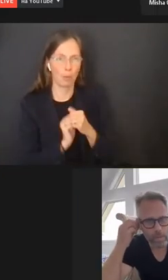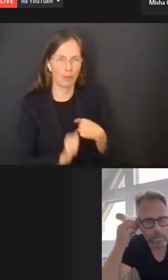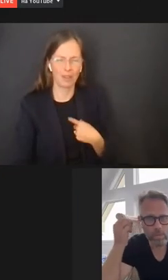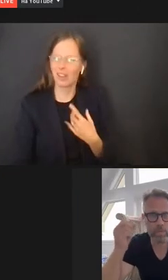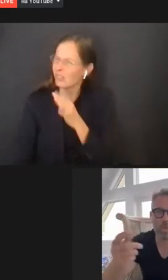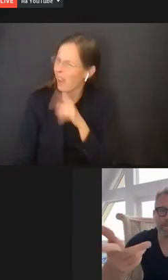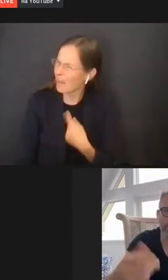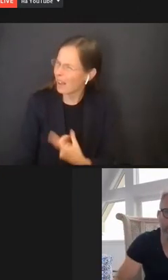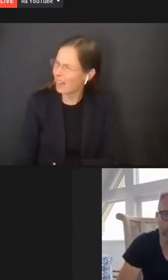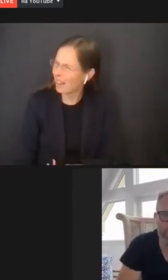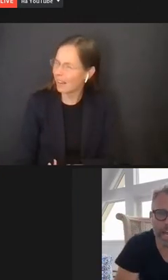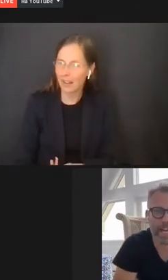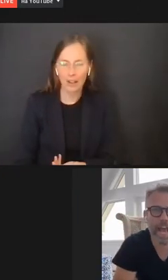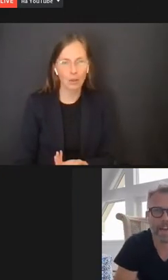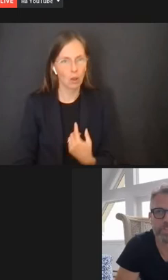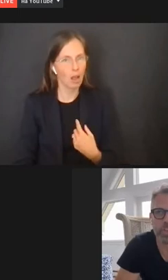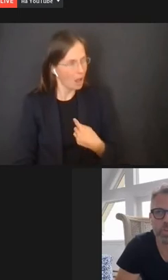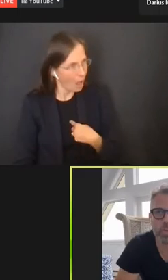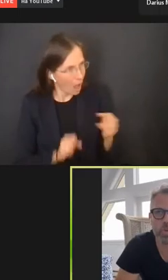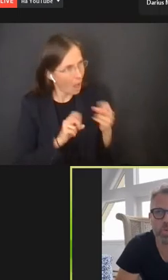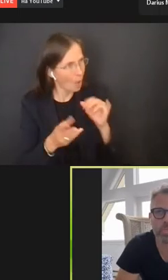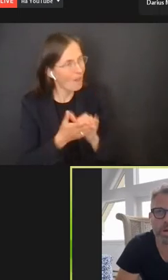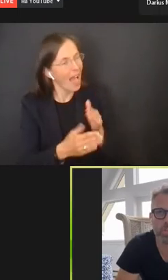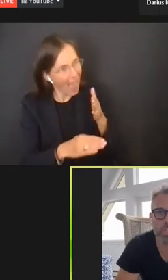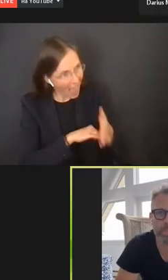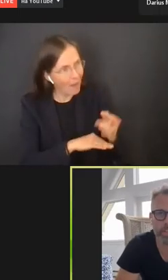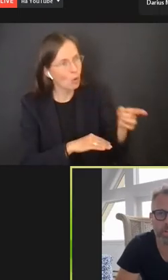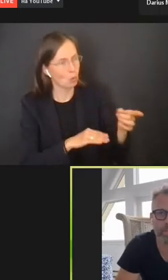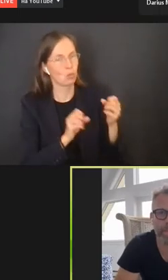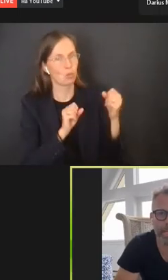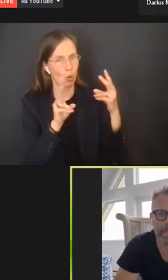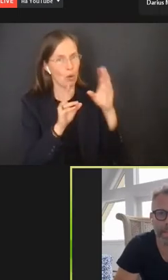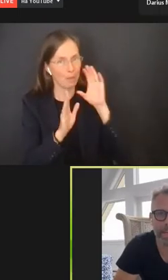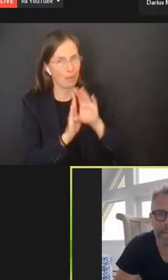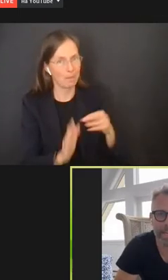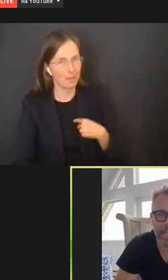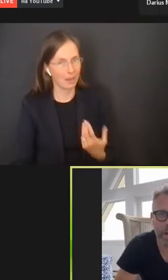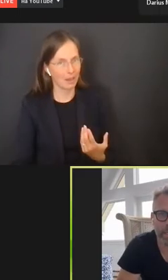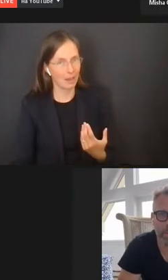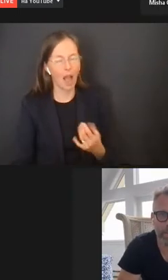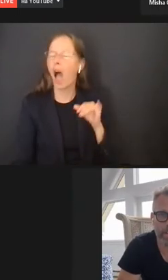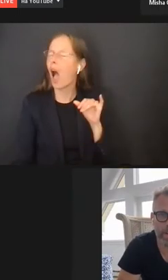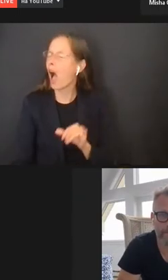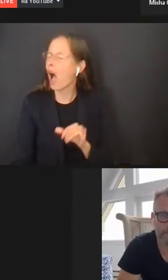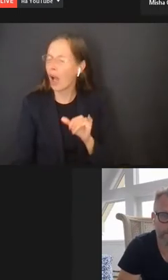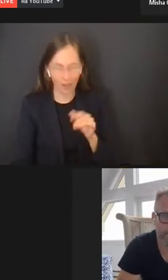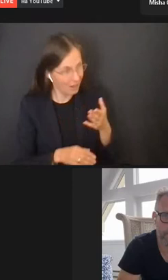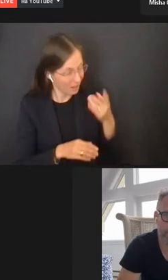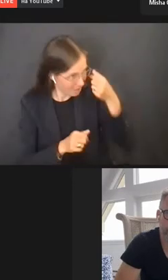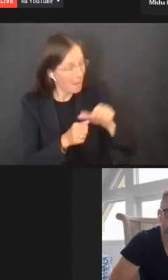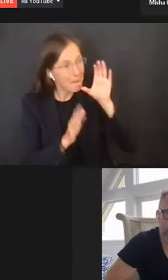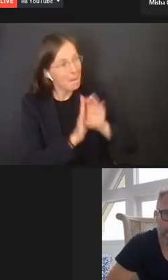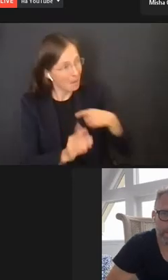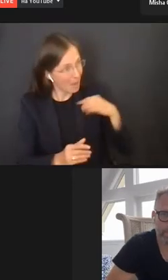Wait, what are you talking about? Well, because I posted that after you posted the picture of me in Hollywood. That's right. Oh,